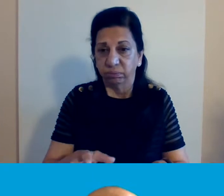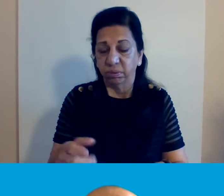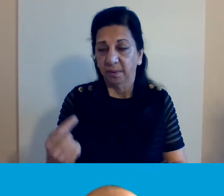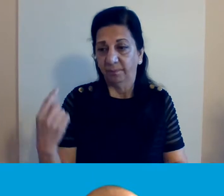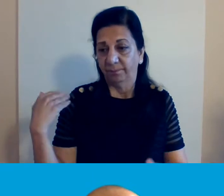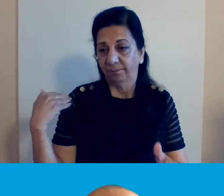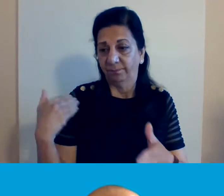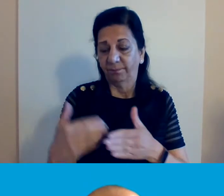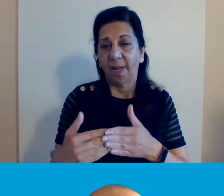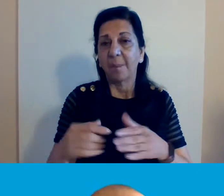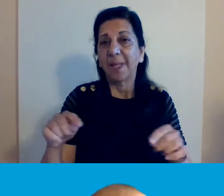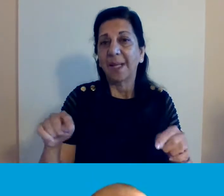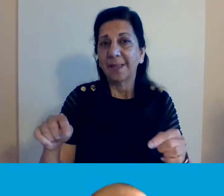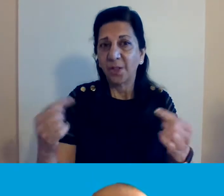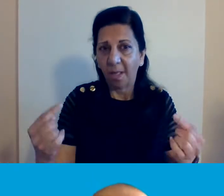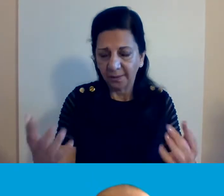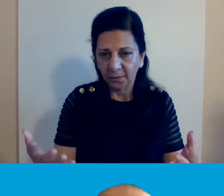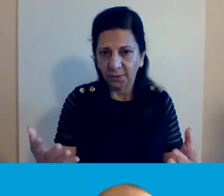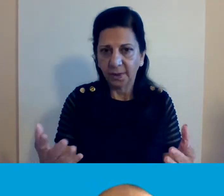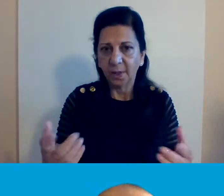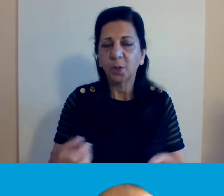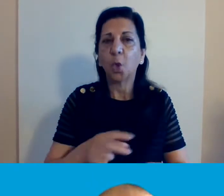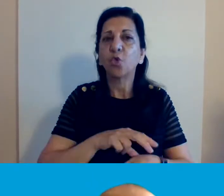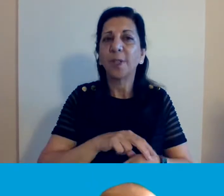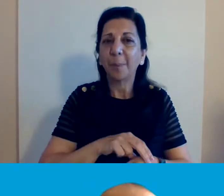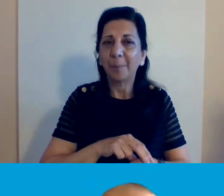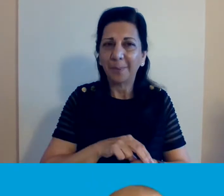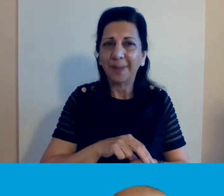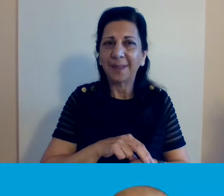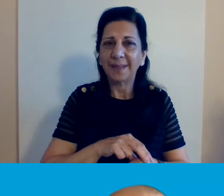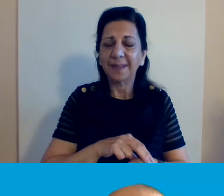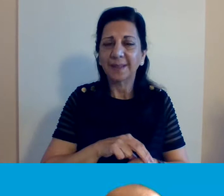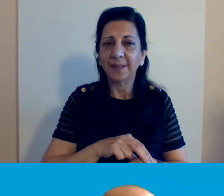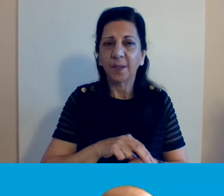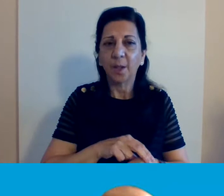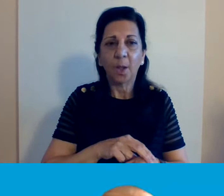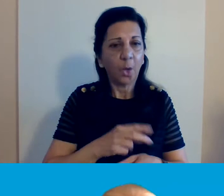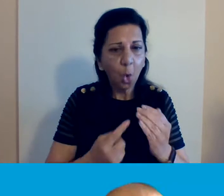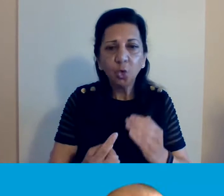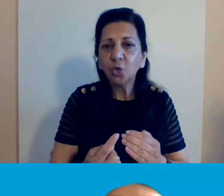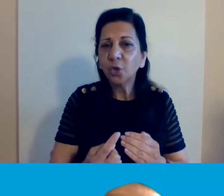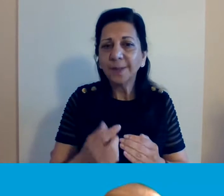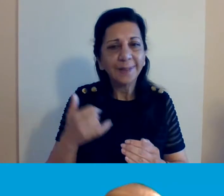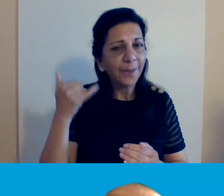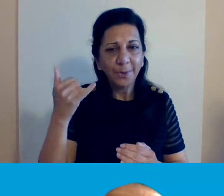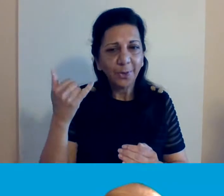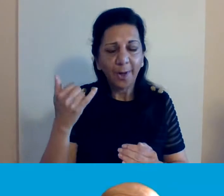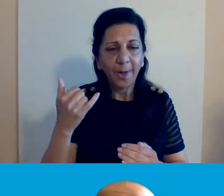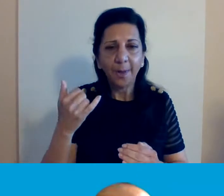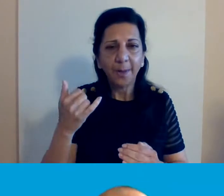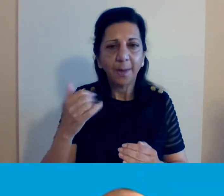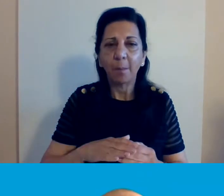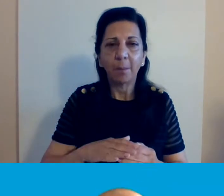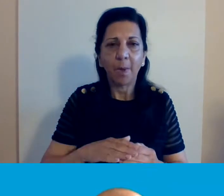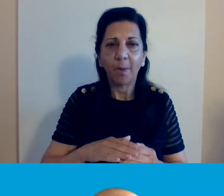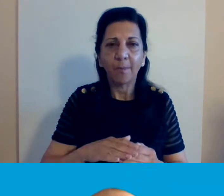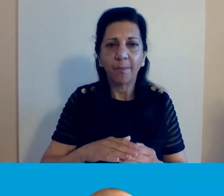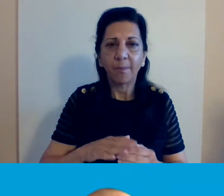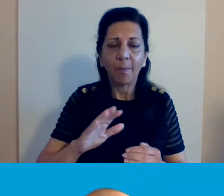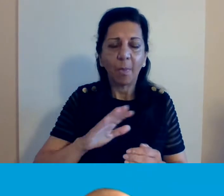section from some practices, not just in Derbyshire, but around the whole country, shutting their doors completely